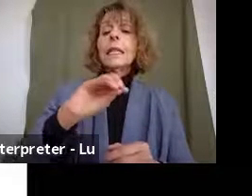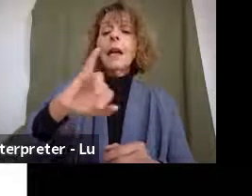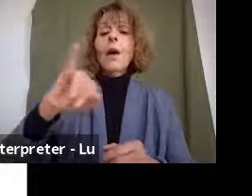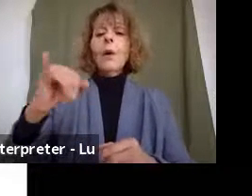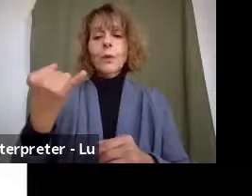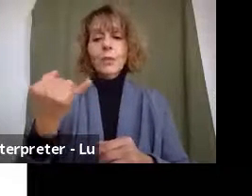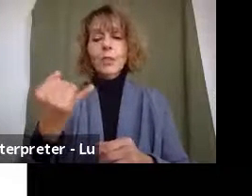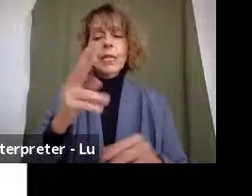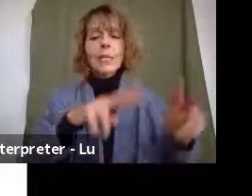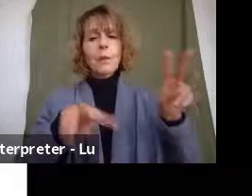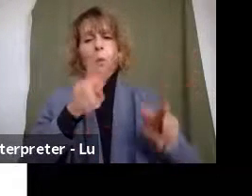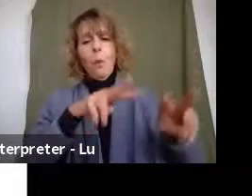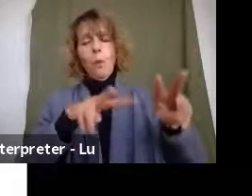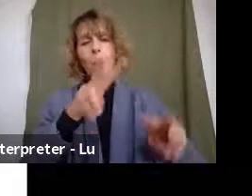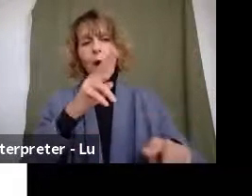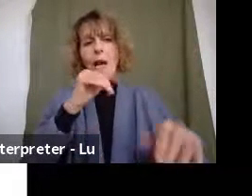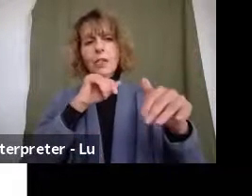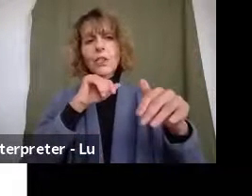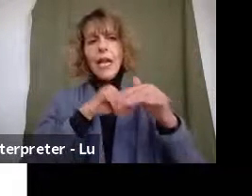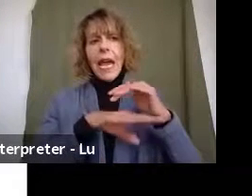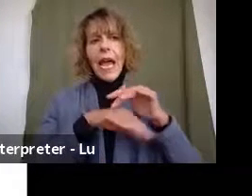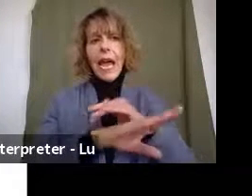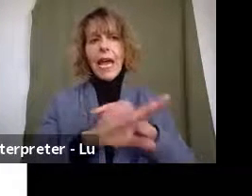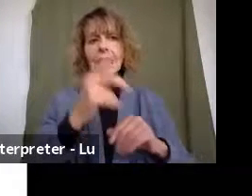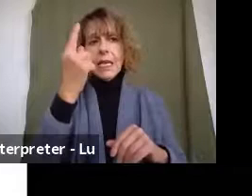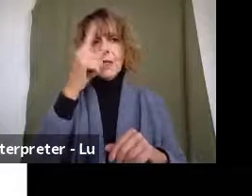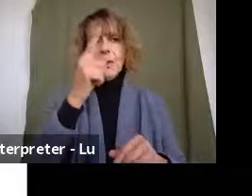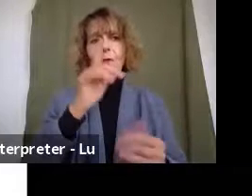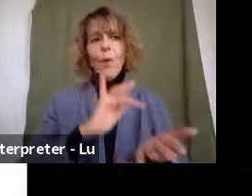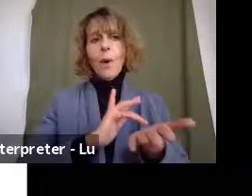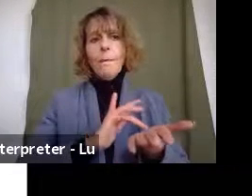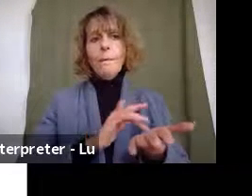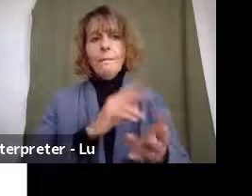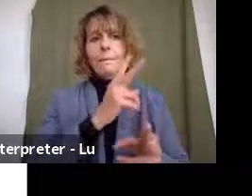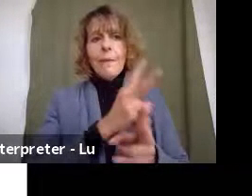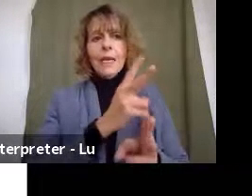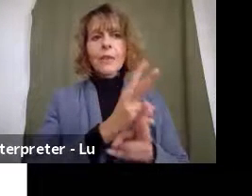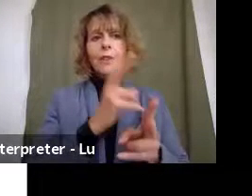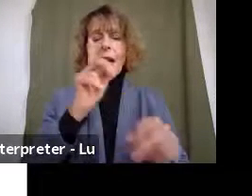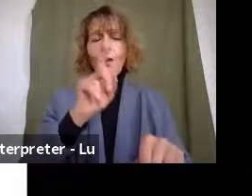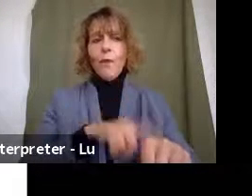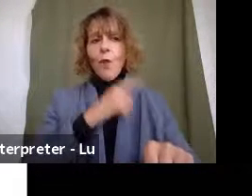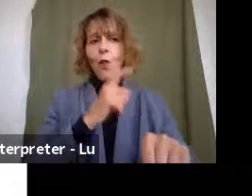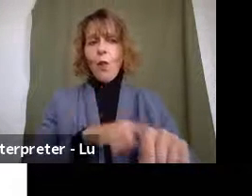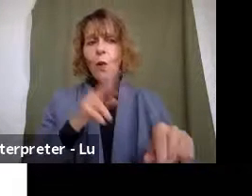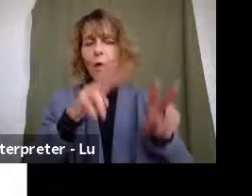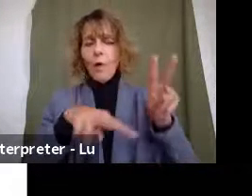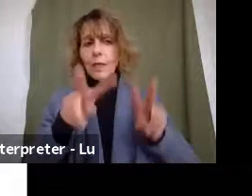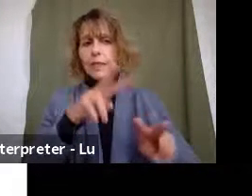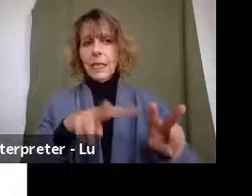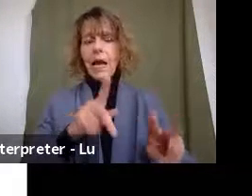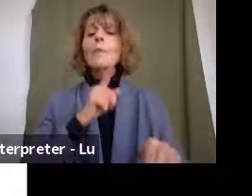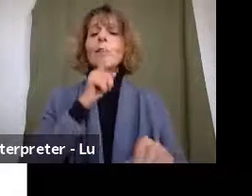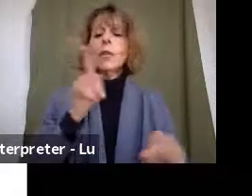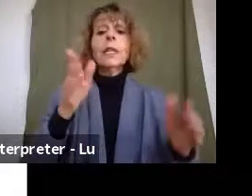medical care, mainly for people who are deaf and hard of hearing. I mean, they're concerned about access for medical care for everybody with a